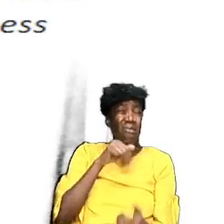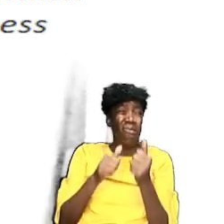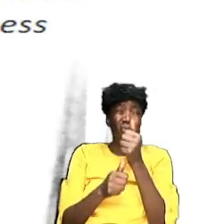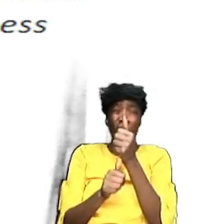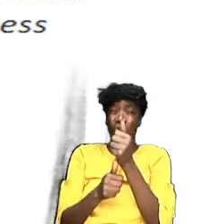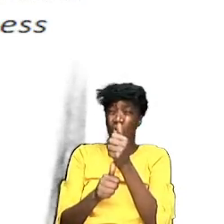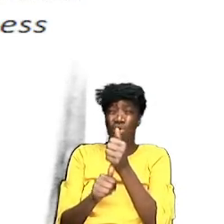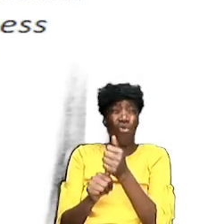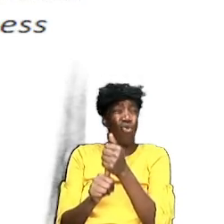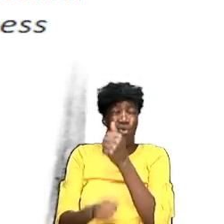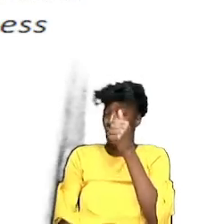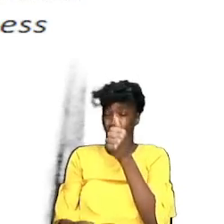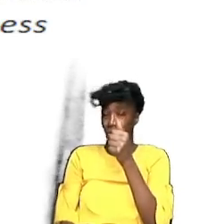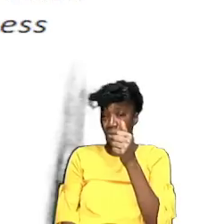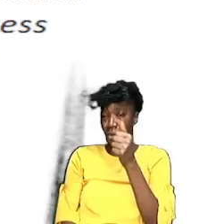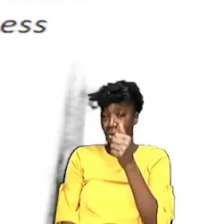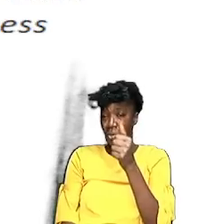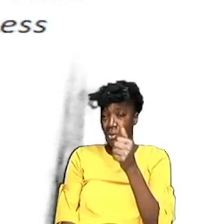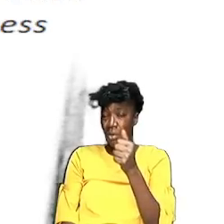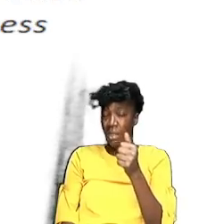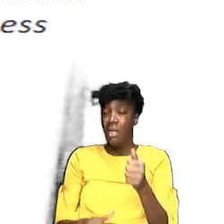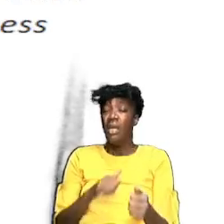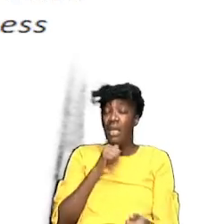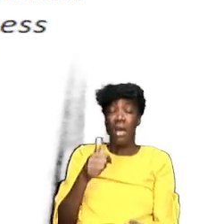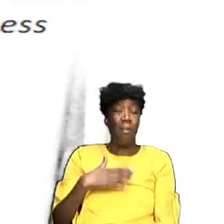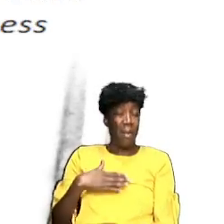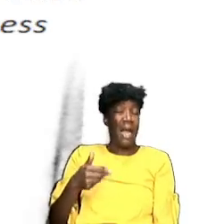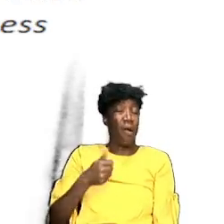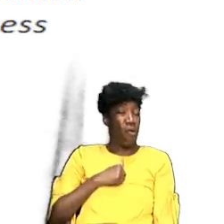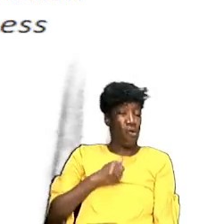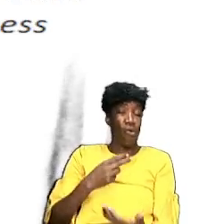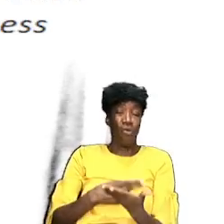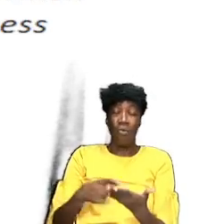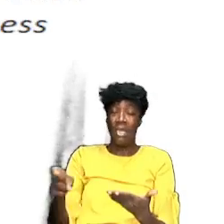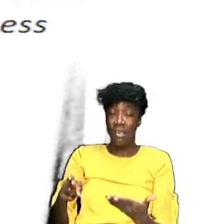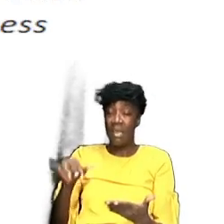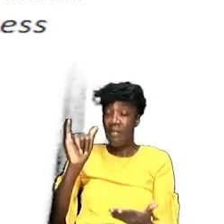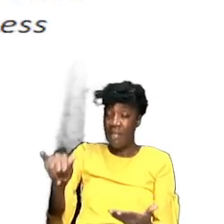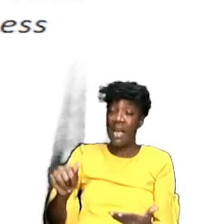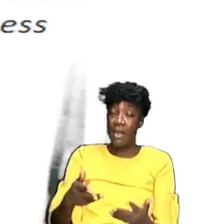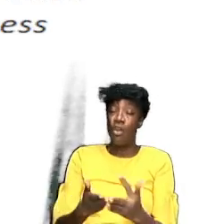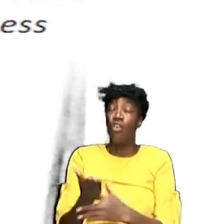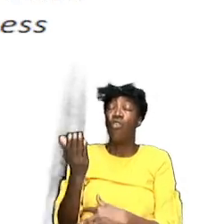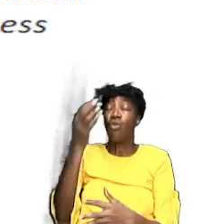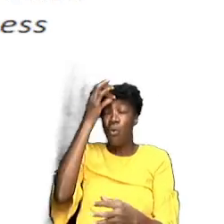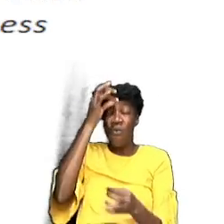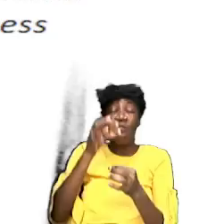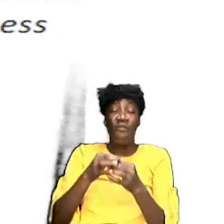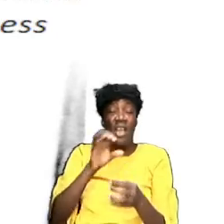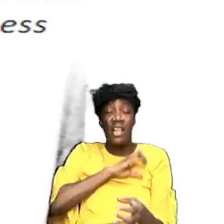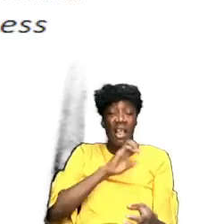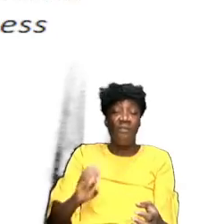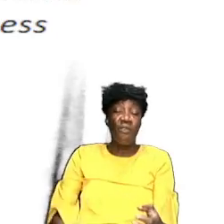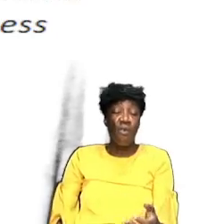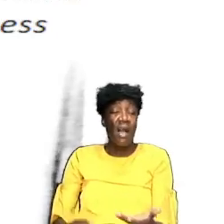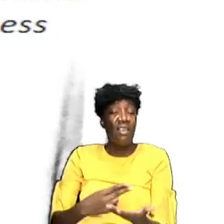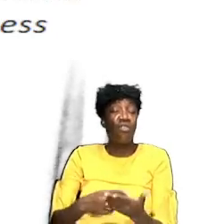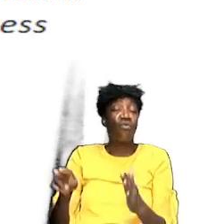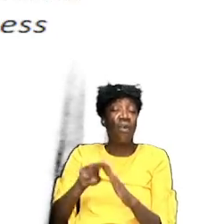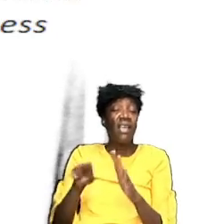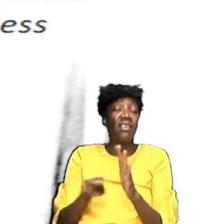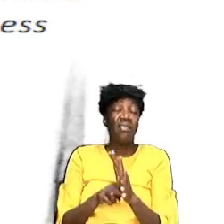mine own righteousness, Paul says, which is of the law, but that which is through faith of Christ, the righteousness which is